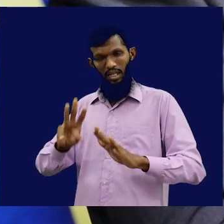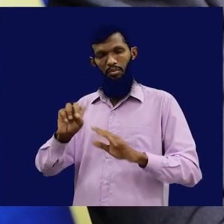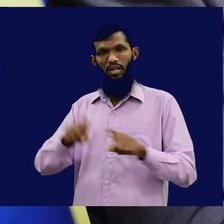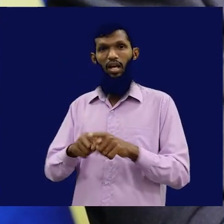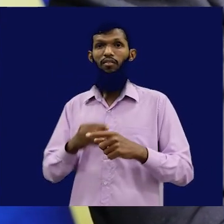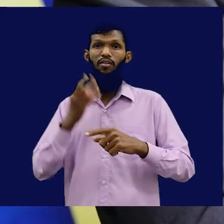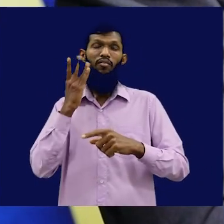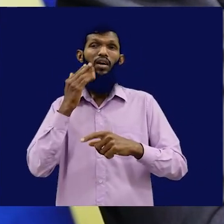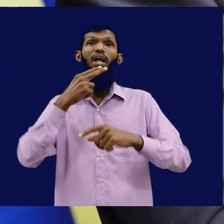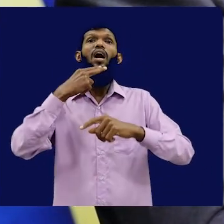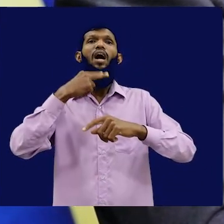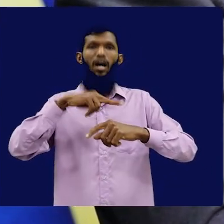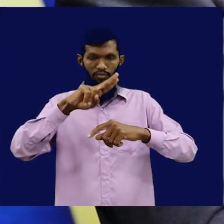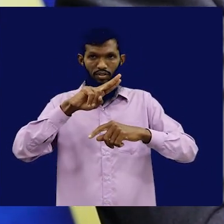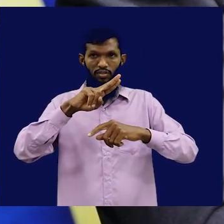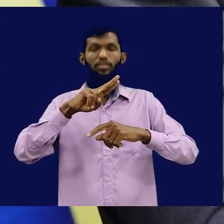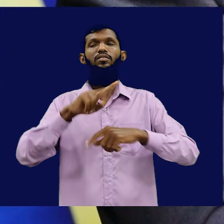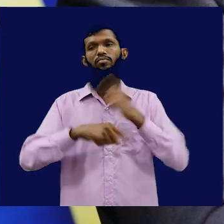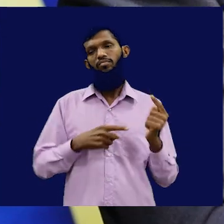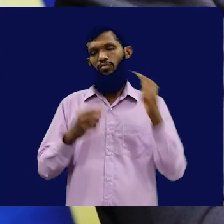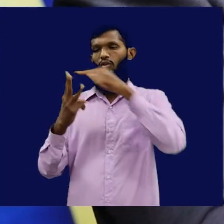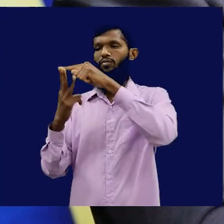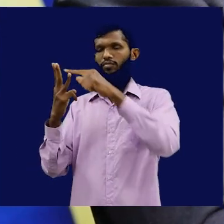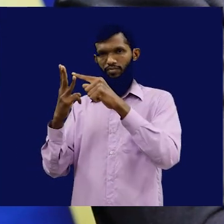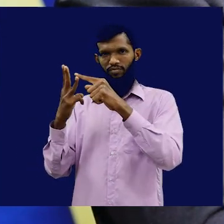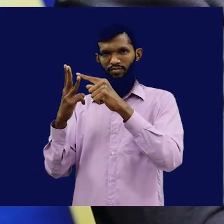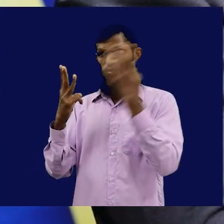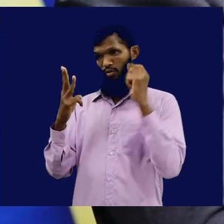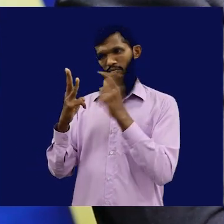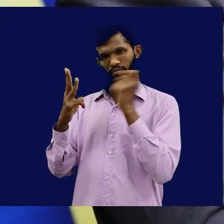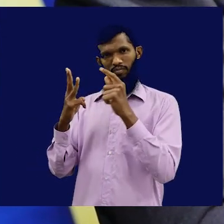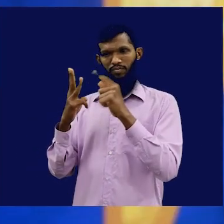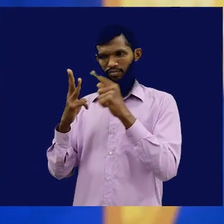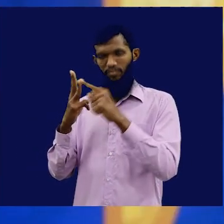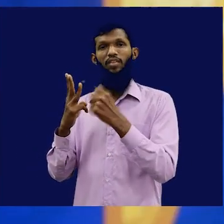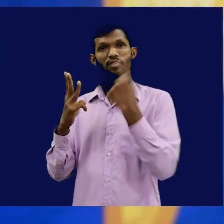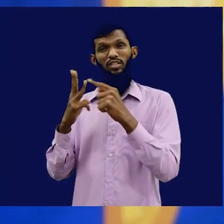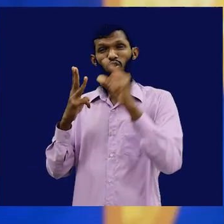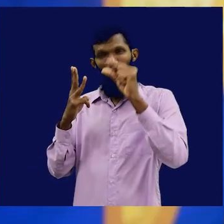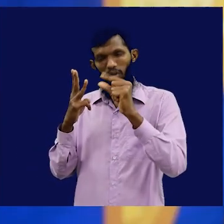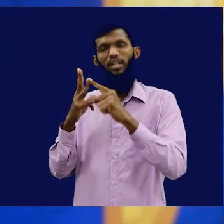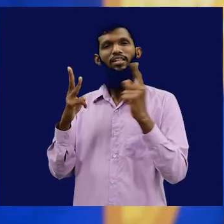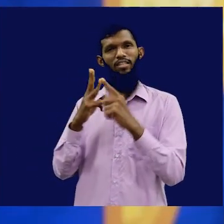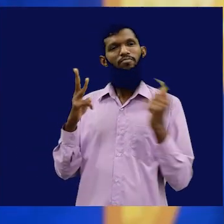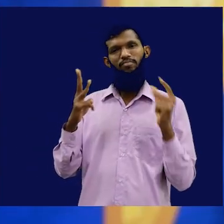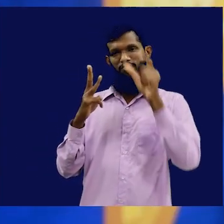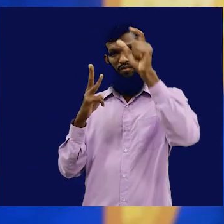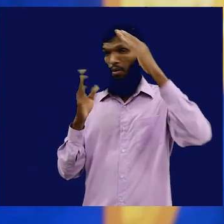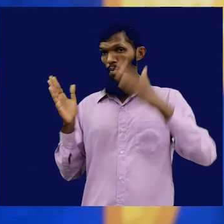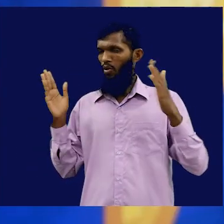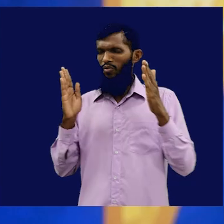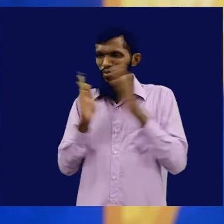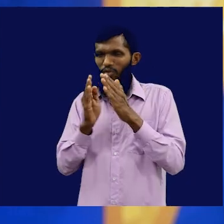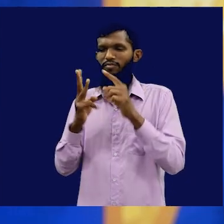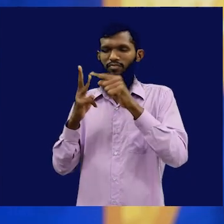prayer, afternoon prayer, and go to all three Jamrat for stoning. First go to Jamratul Sughra, that